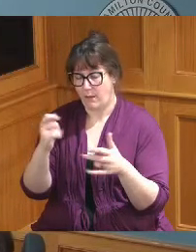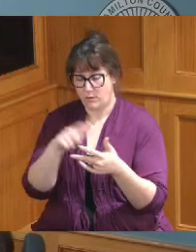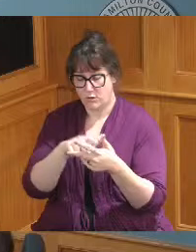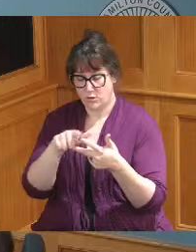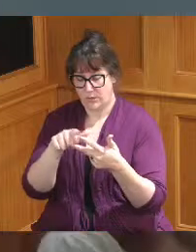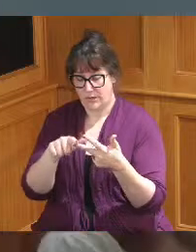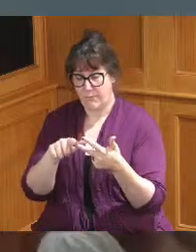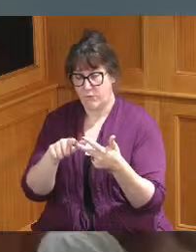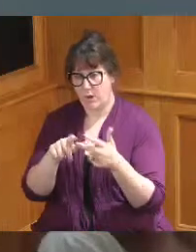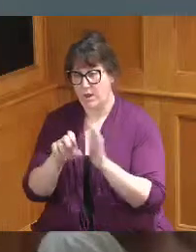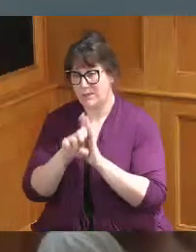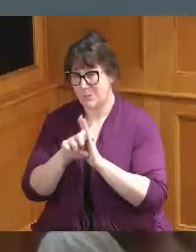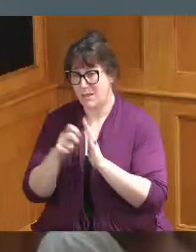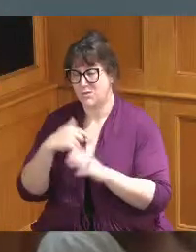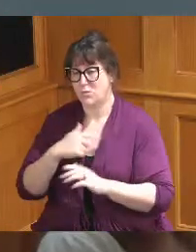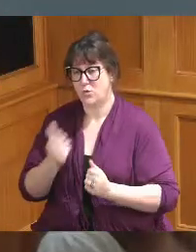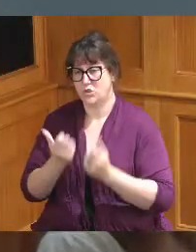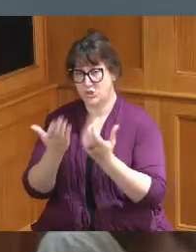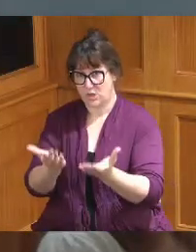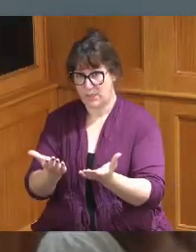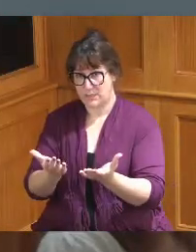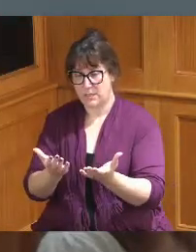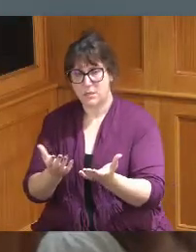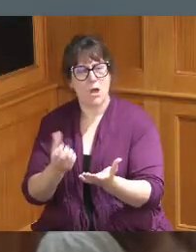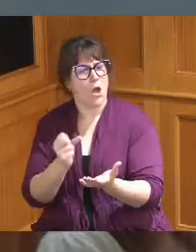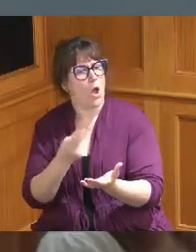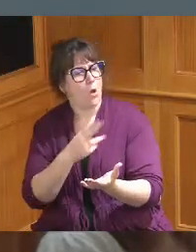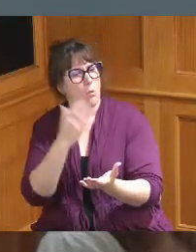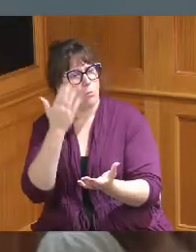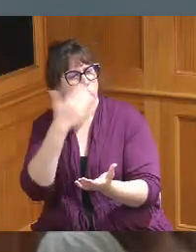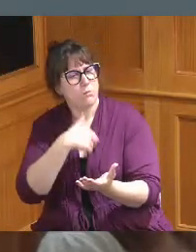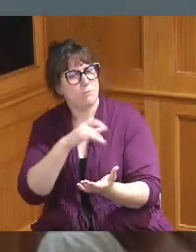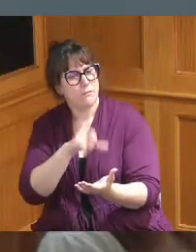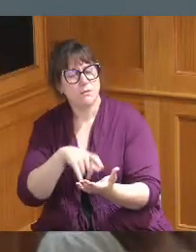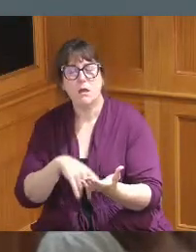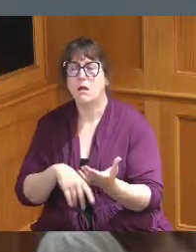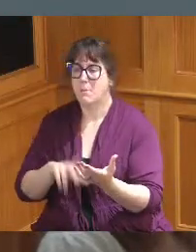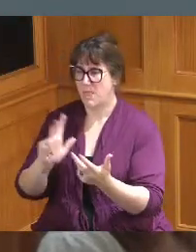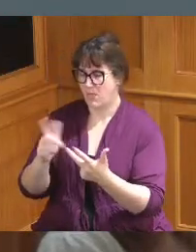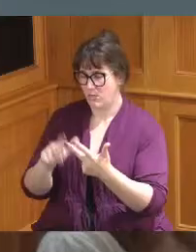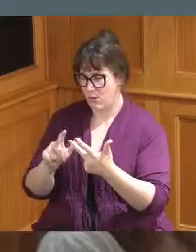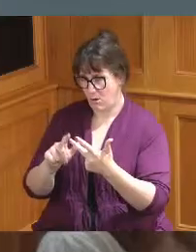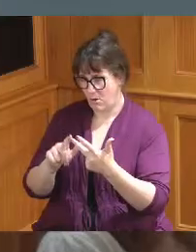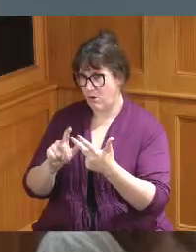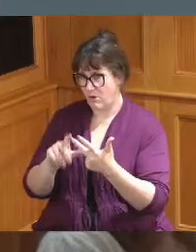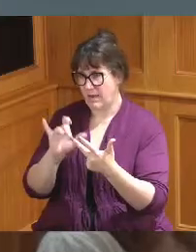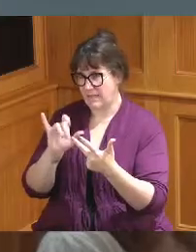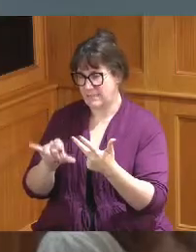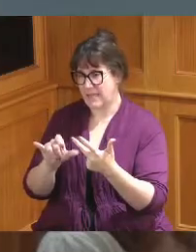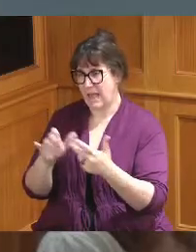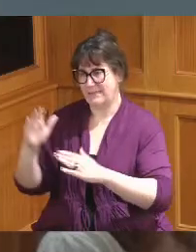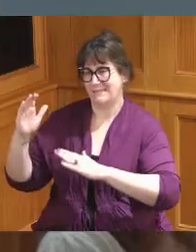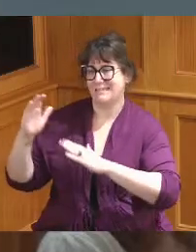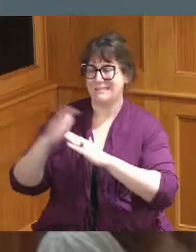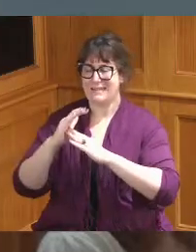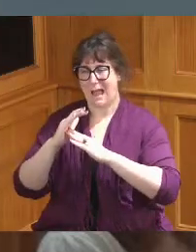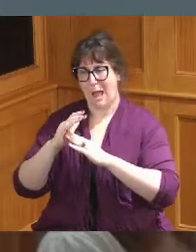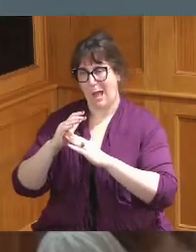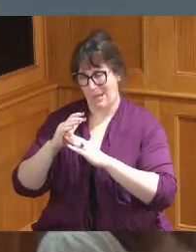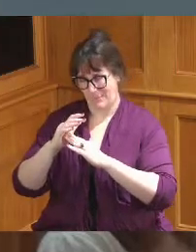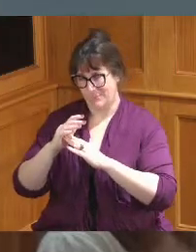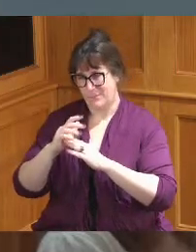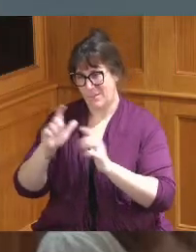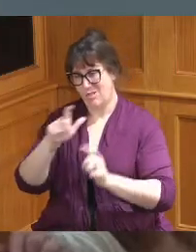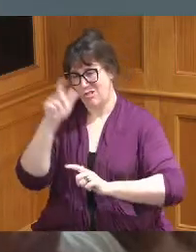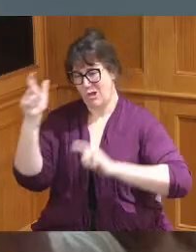different pilots that were suggested. But the third one is is this top level, the highest, the